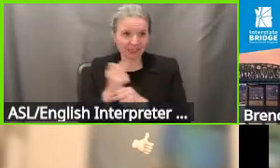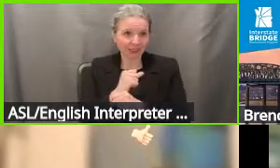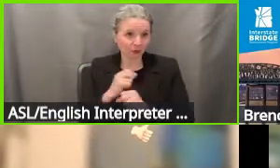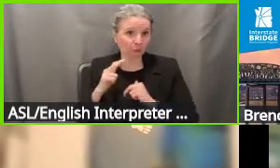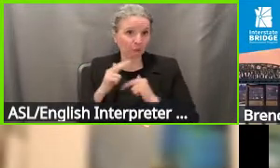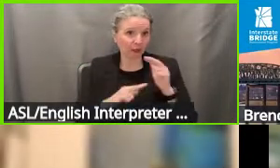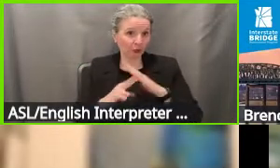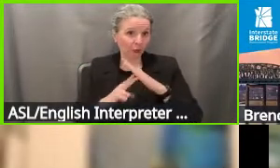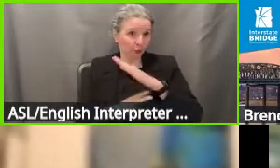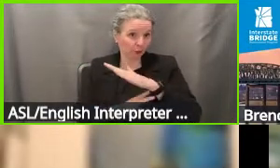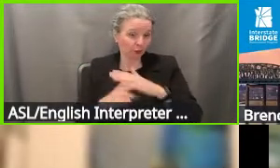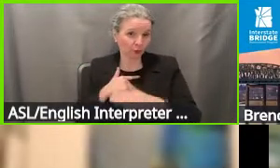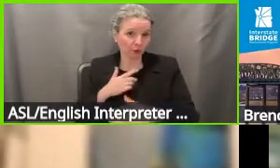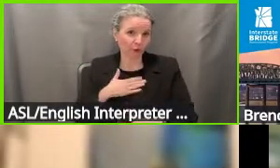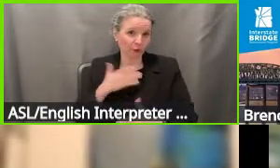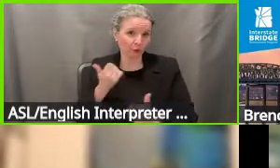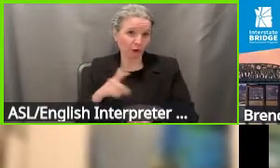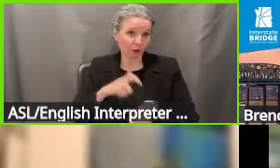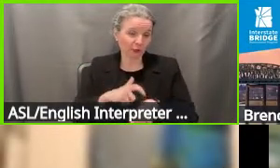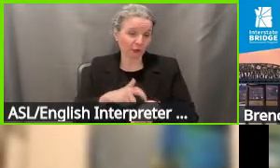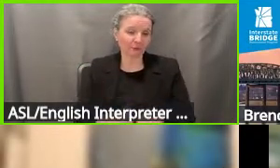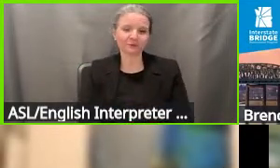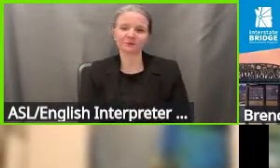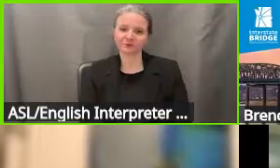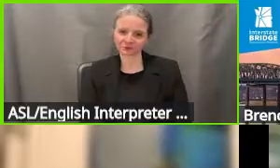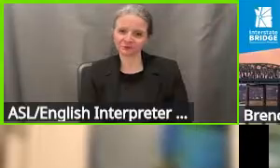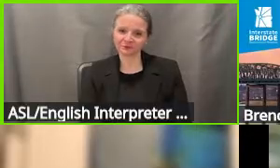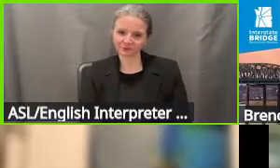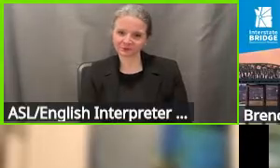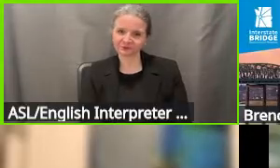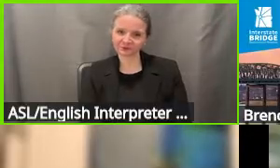and we appreciate all of your time.